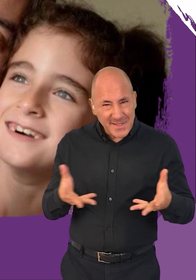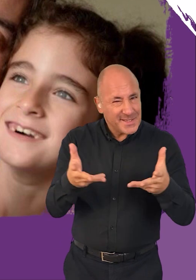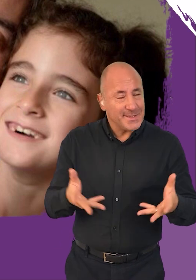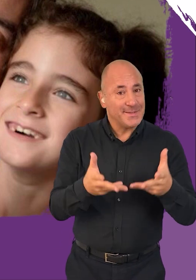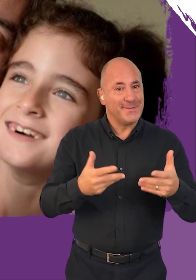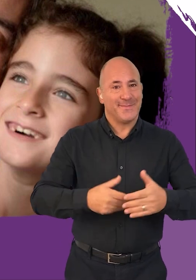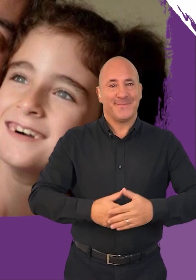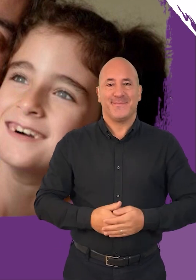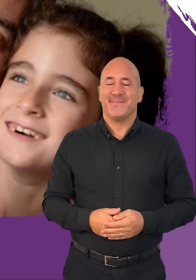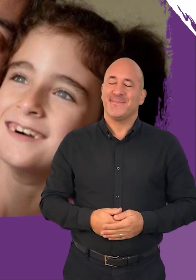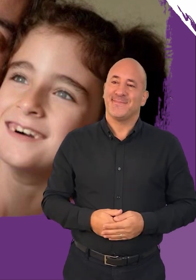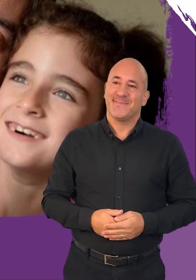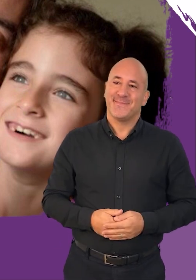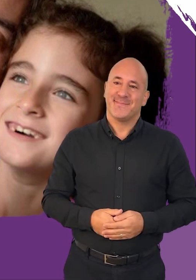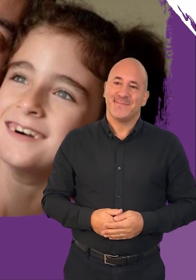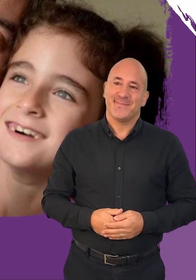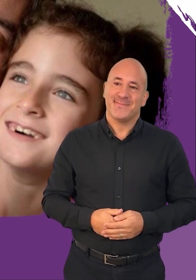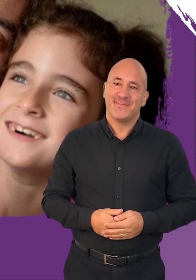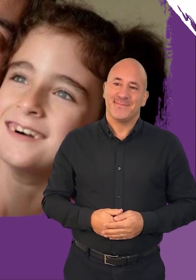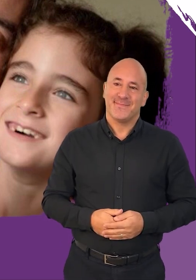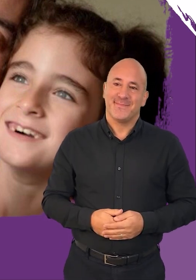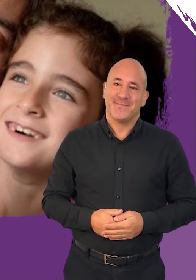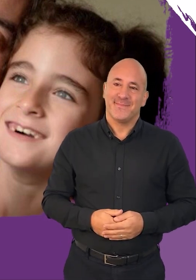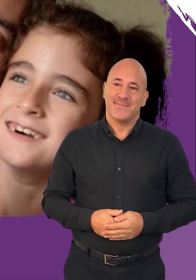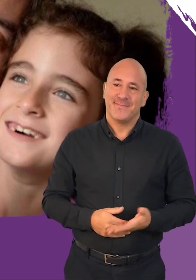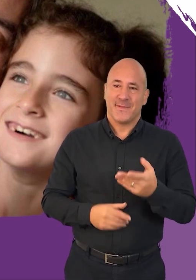that other kids do as far as is possible.